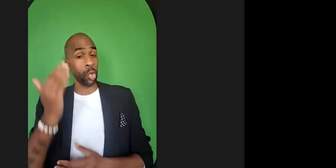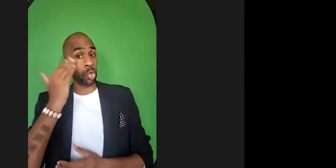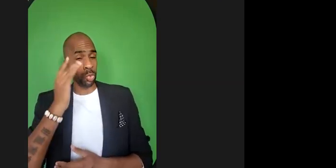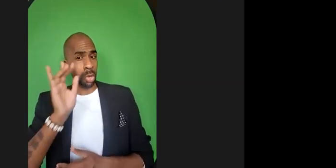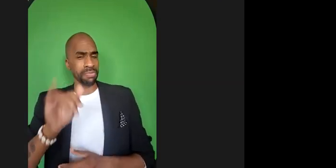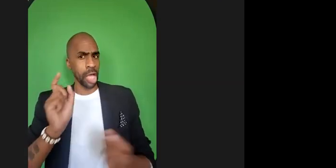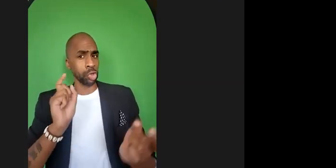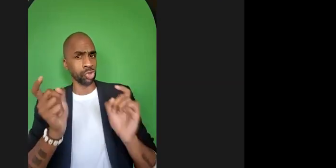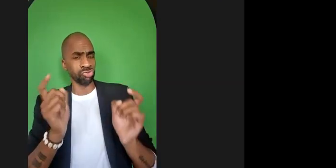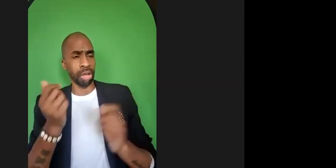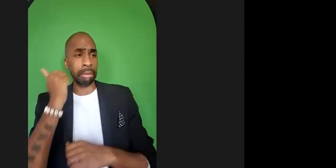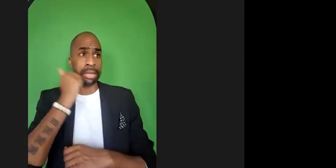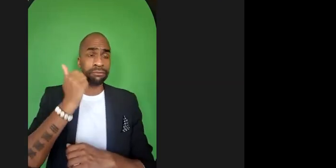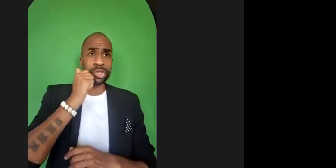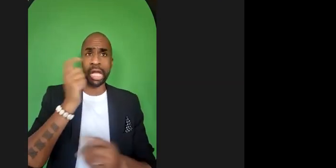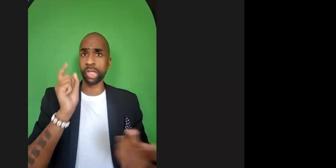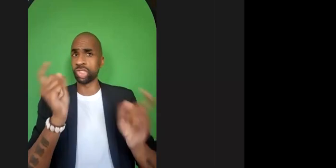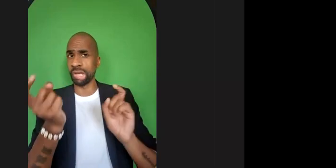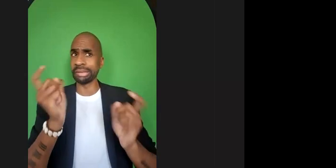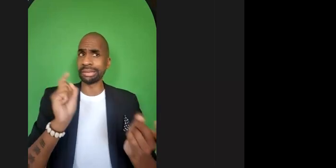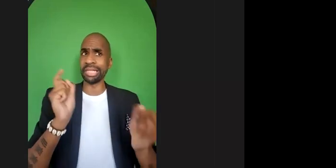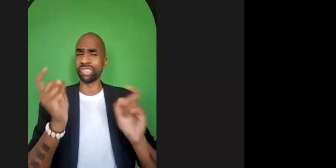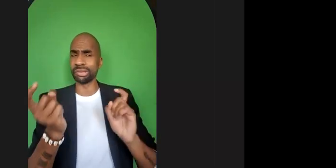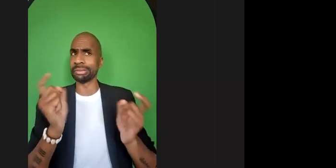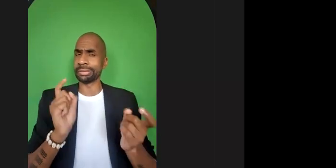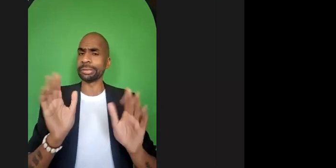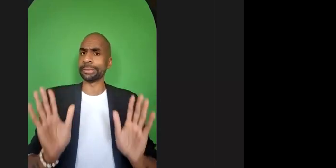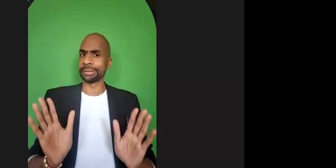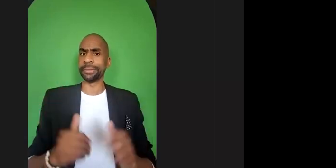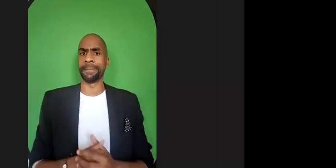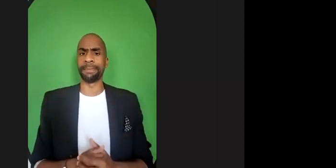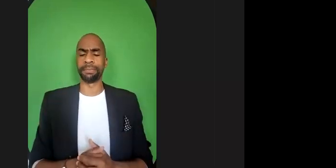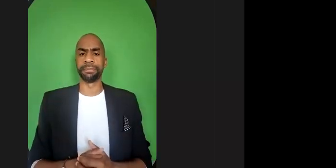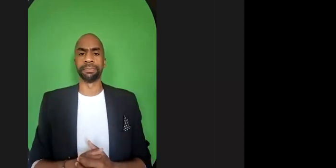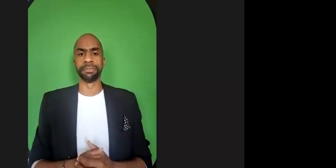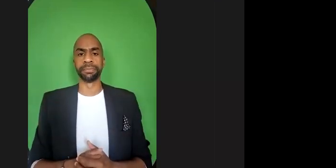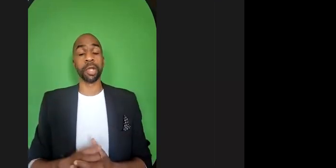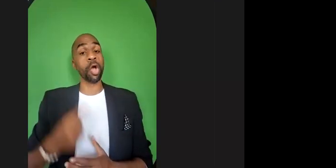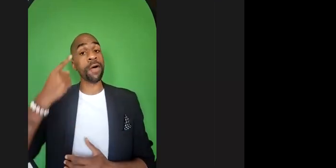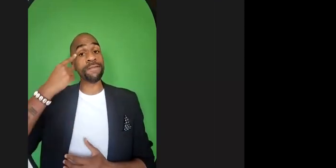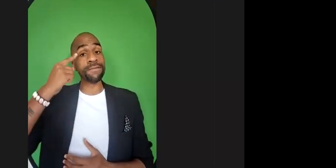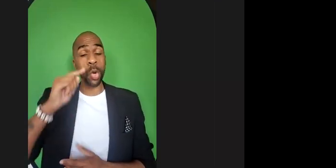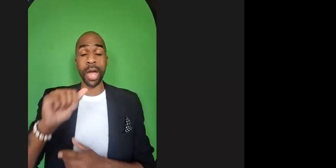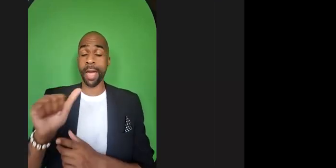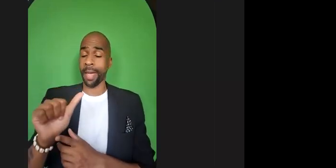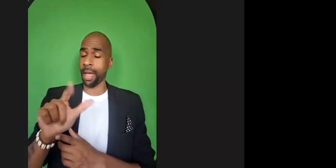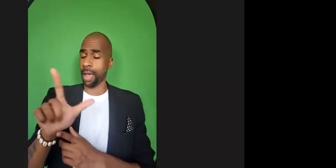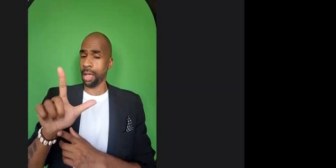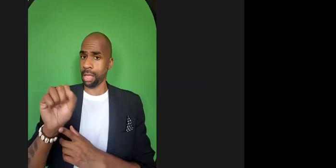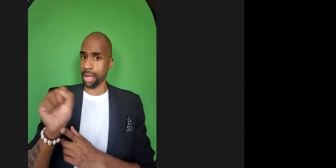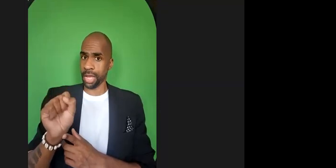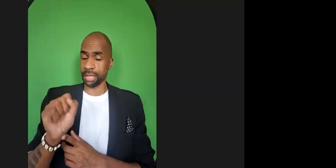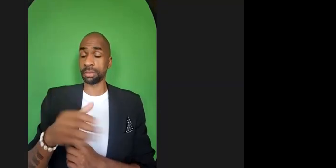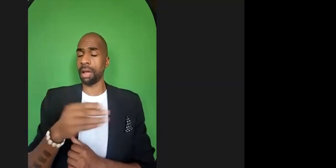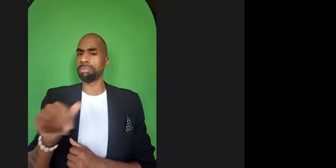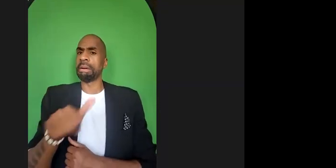day? Yeah, absolutely. So, particularly in ALS, but also in other illnesses, we try